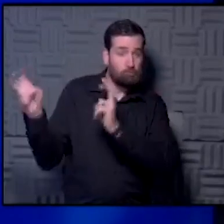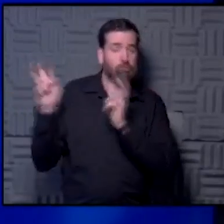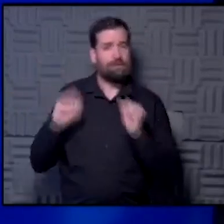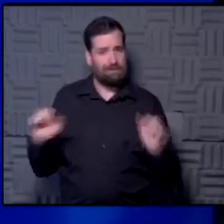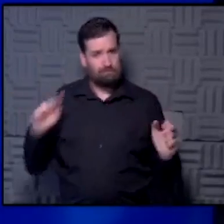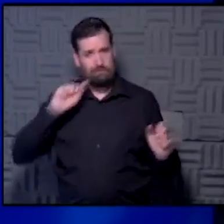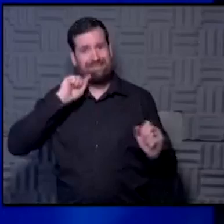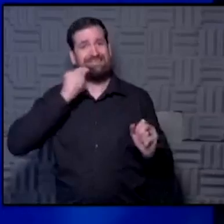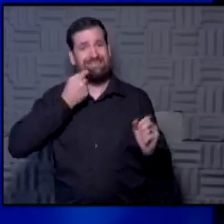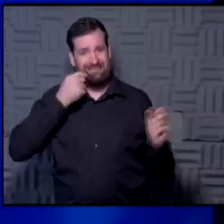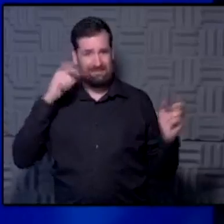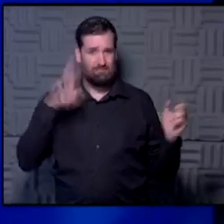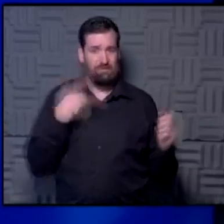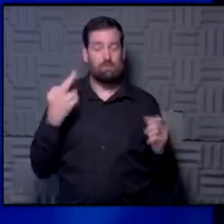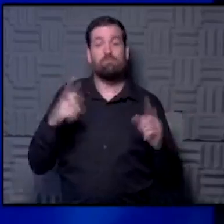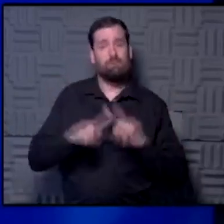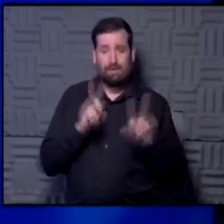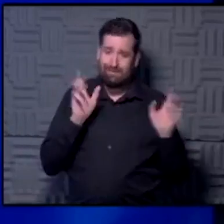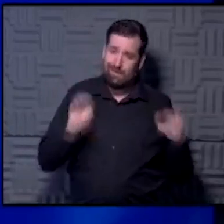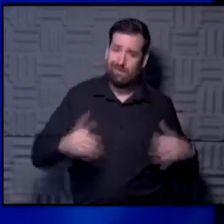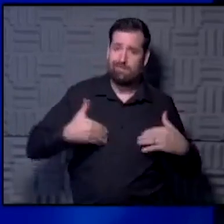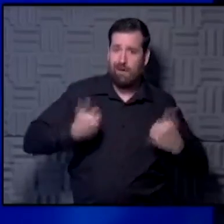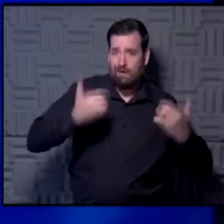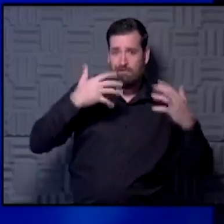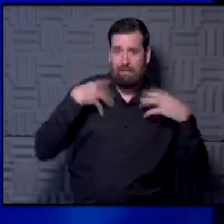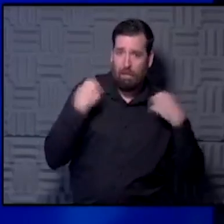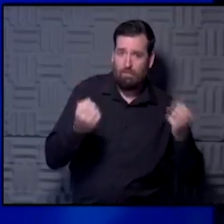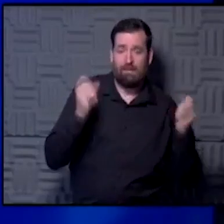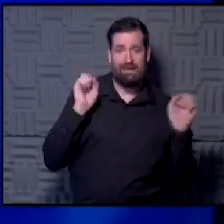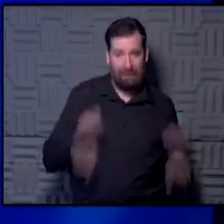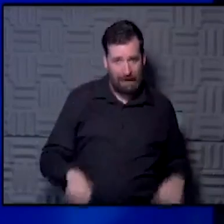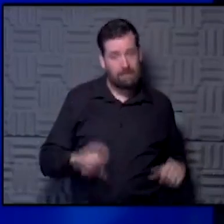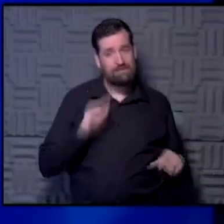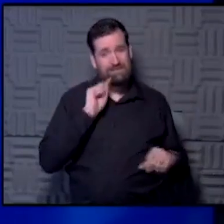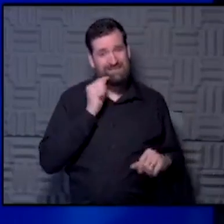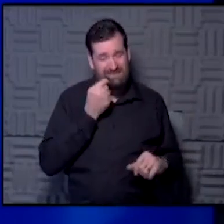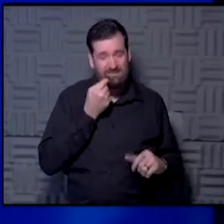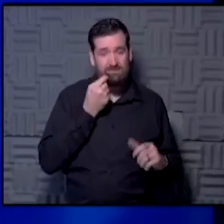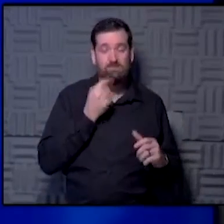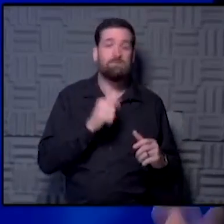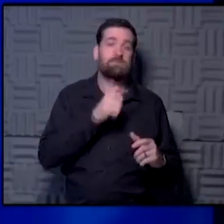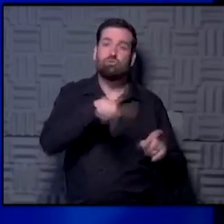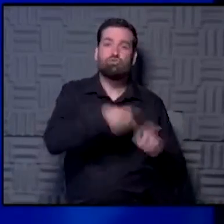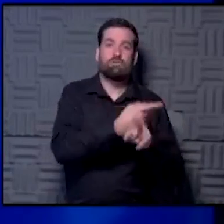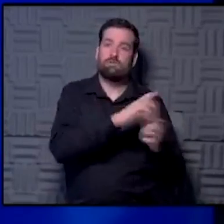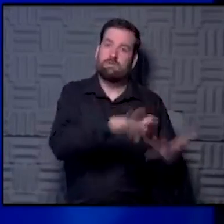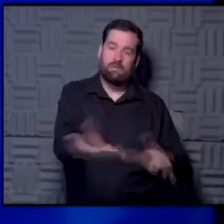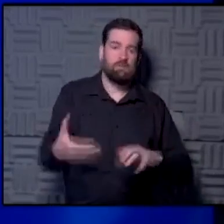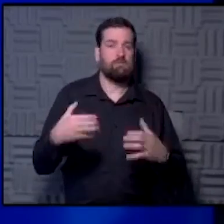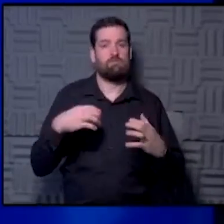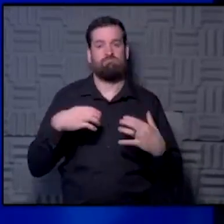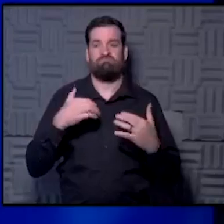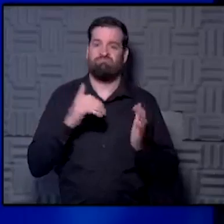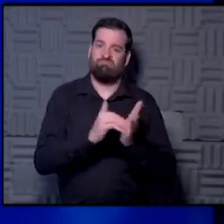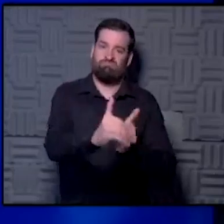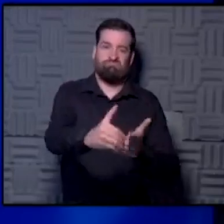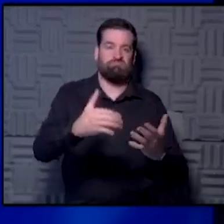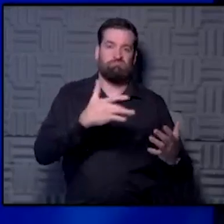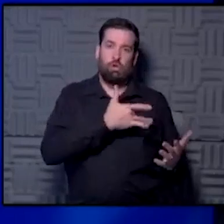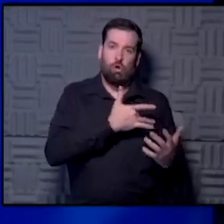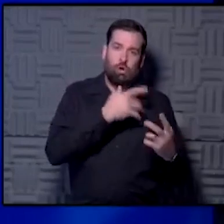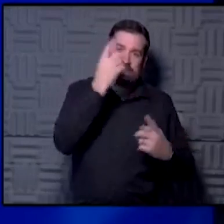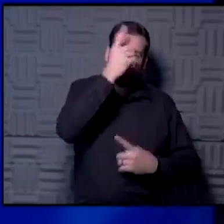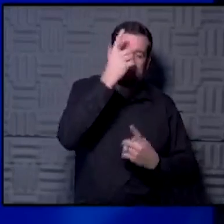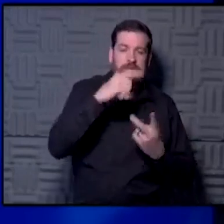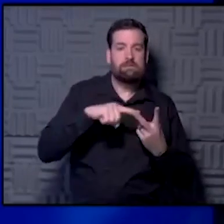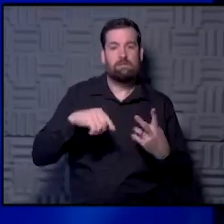young and healthy and still have a really bad outcome, and not just death. A lot of injury, a lot of chronic lung disease, insult or heart disease,